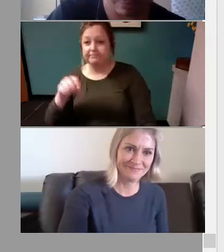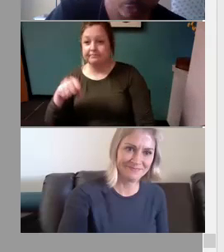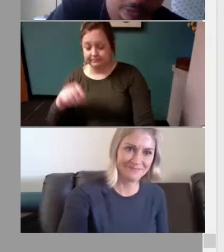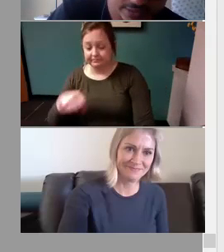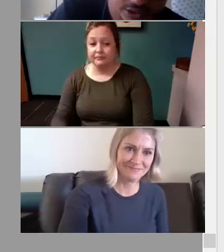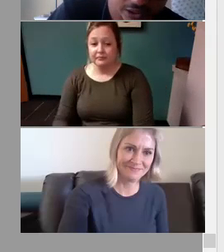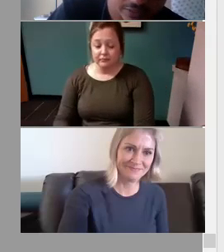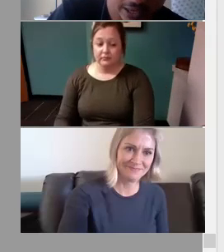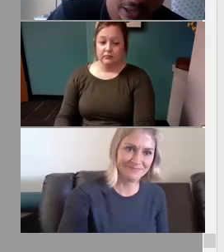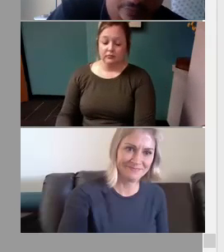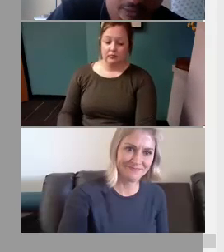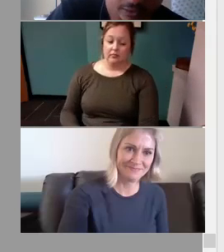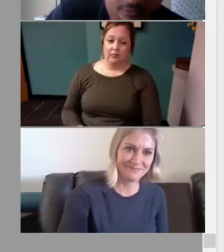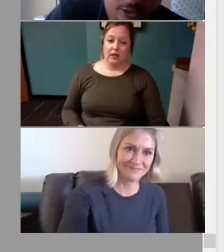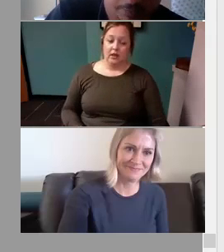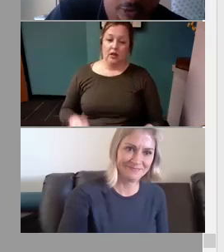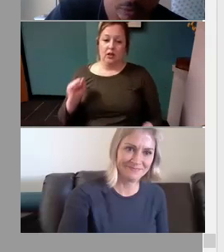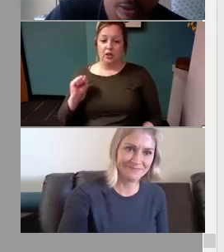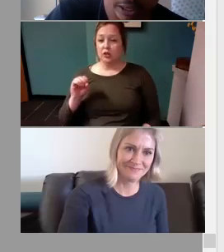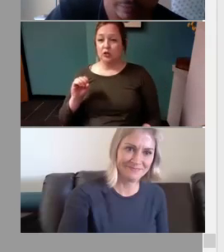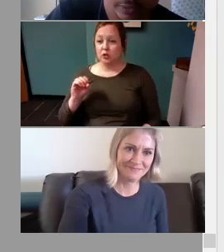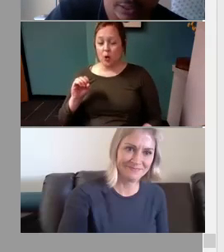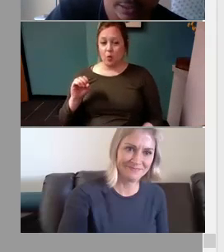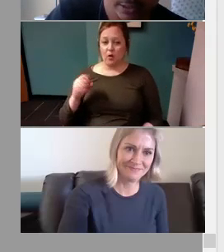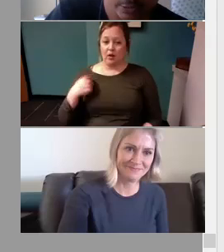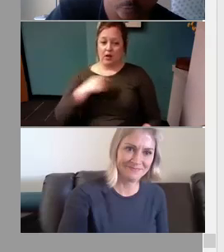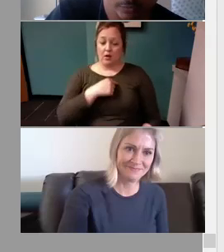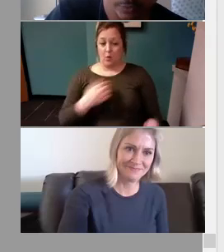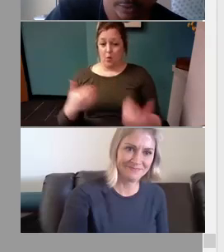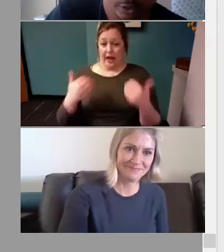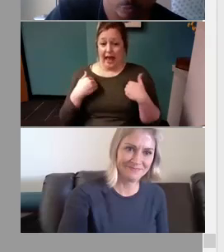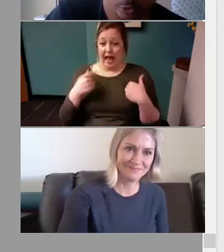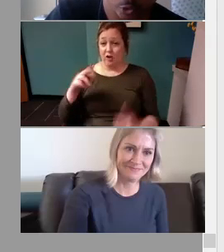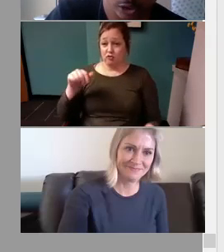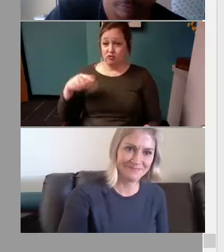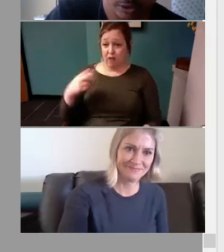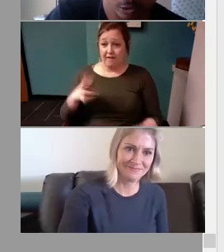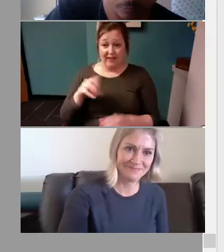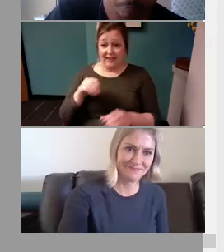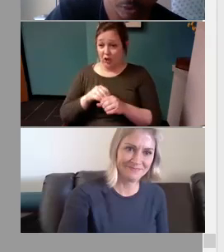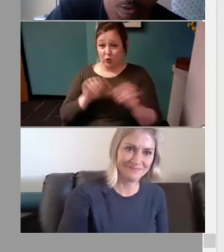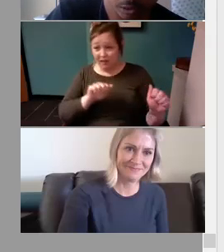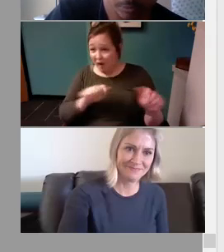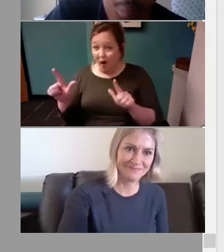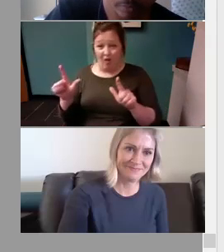So essentially we have this particular graph with these edges as well, right? So I'm going to draw them in